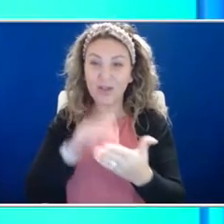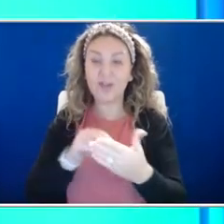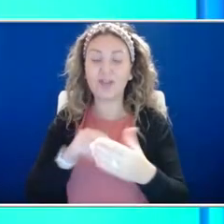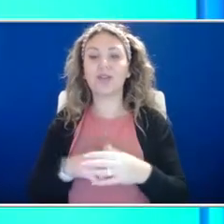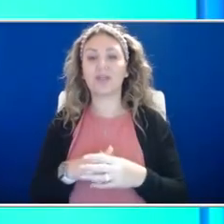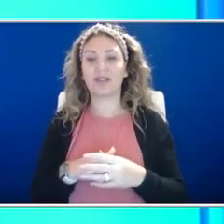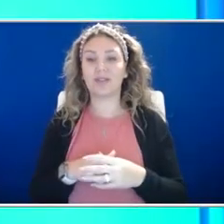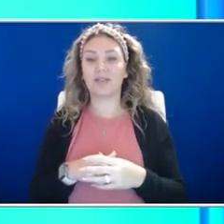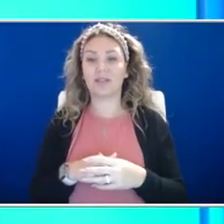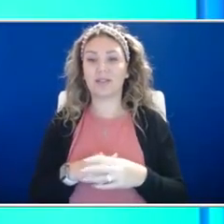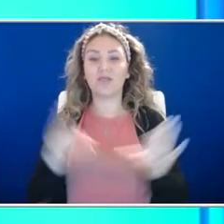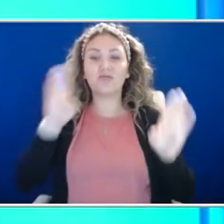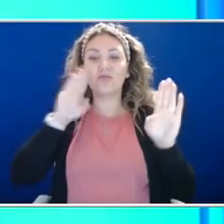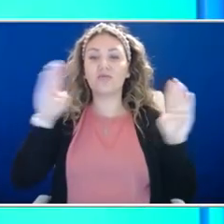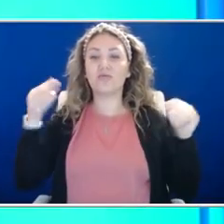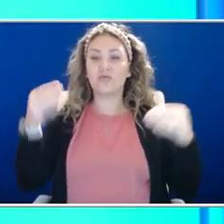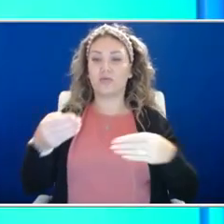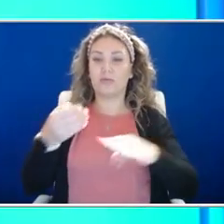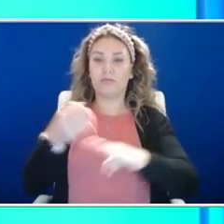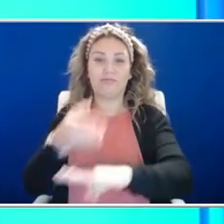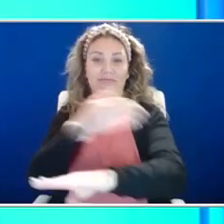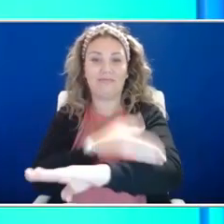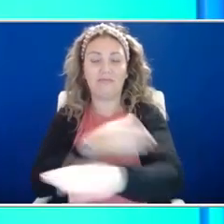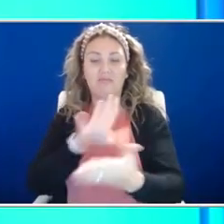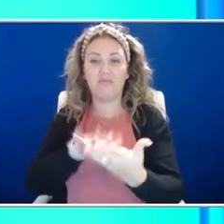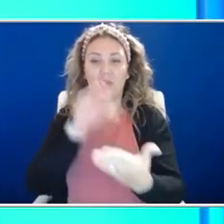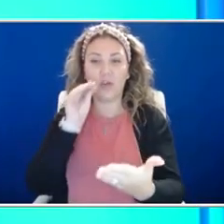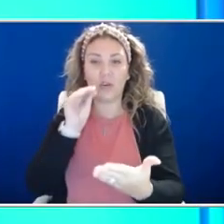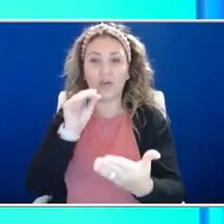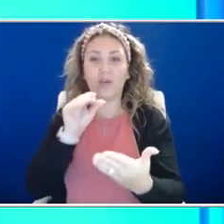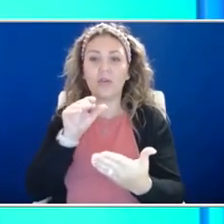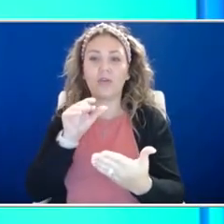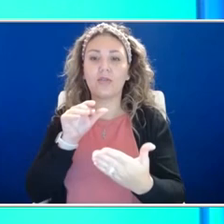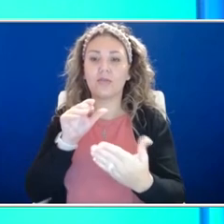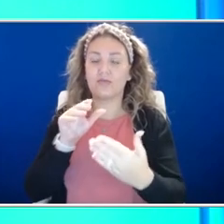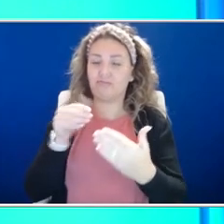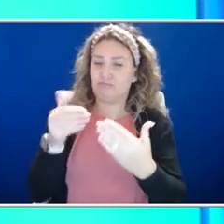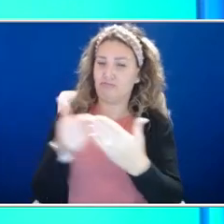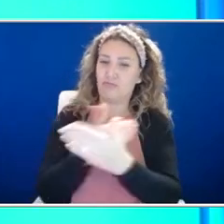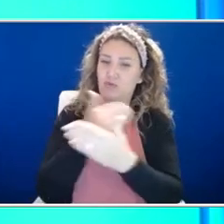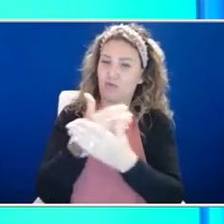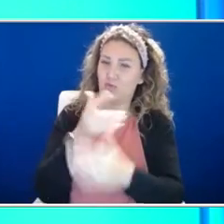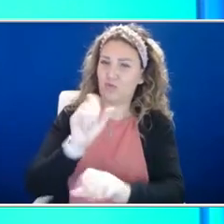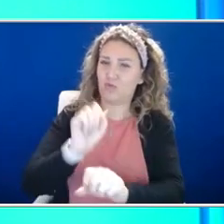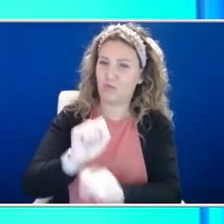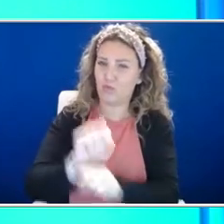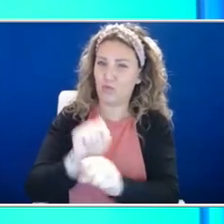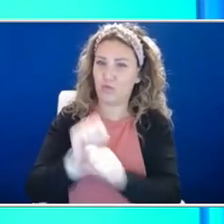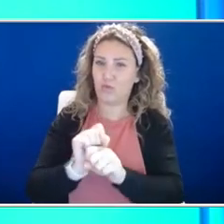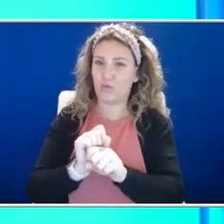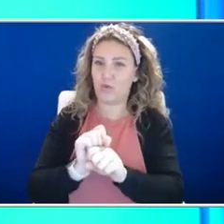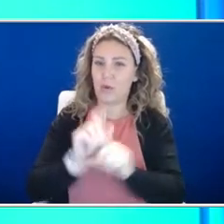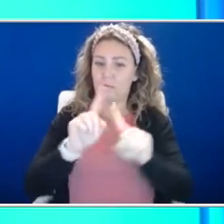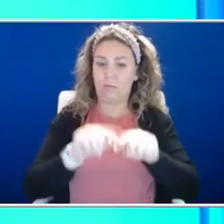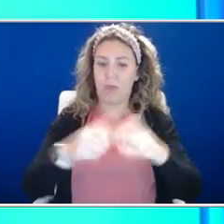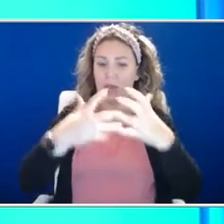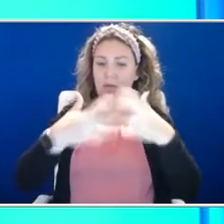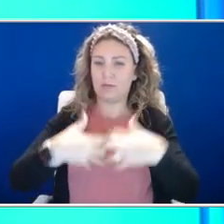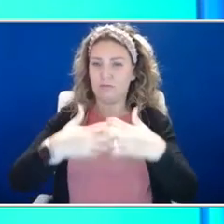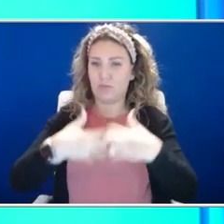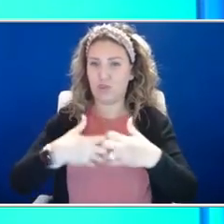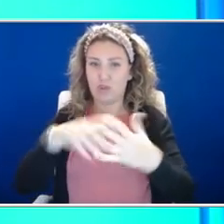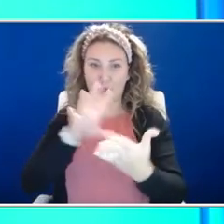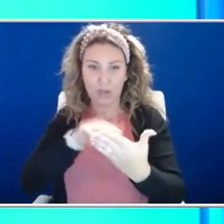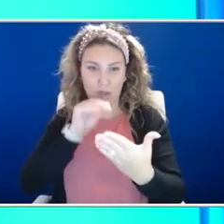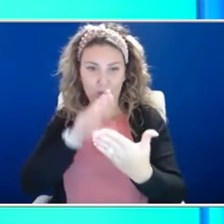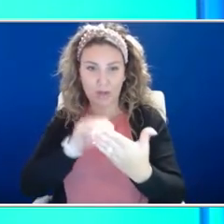Its aim is to improve learning on a new task based on what the machine has learned from a related